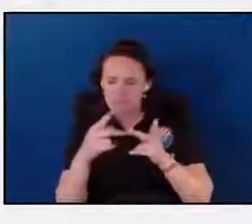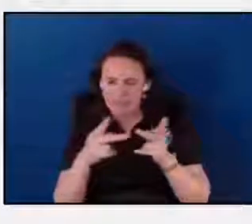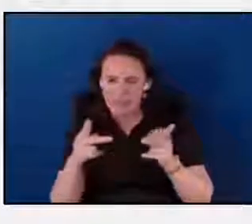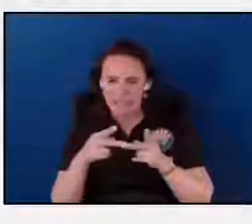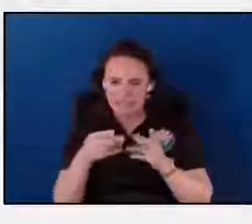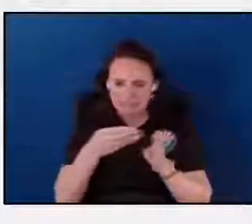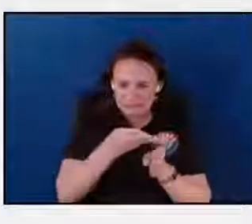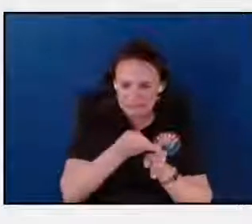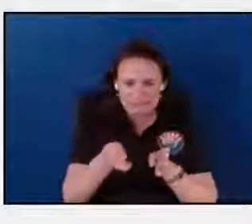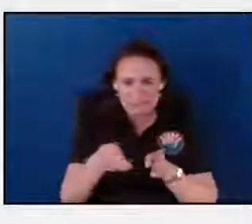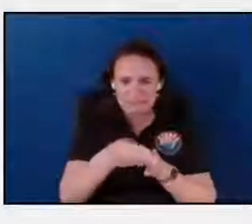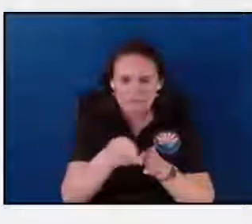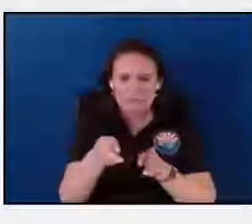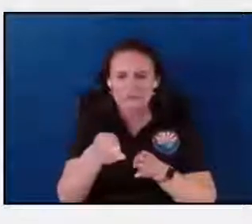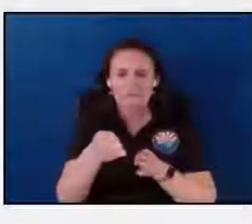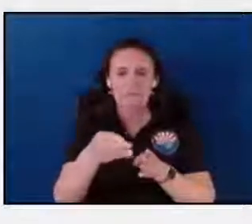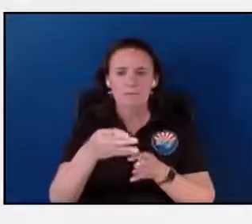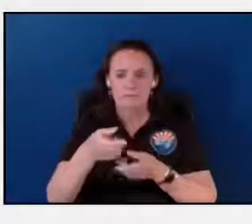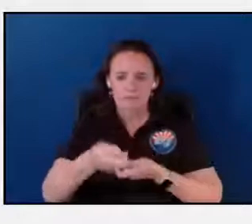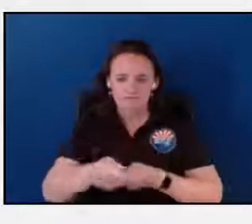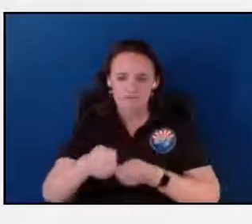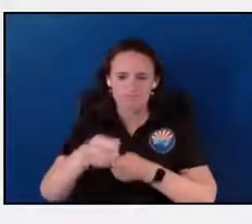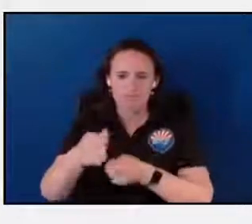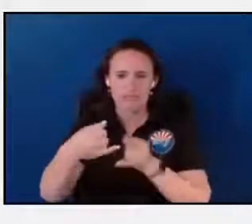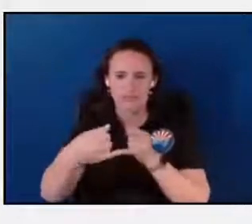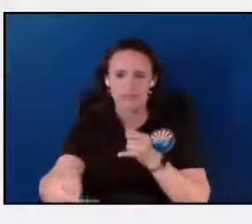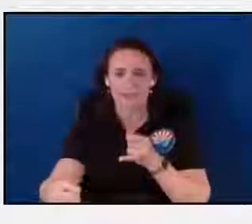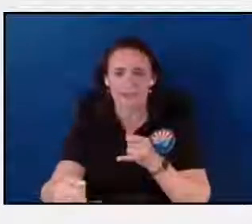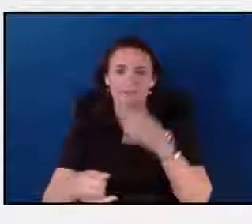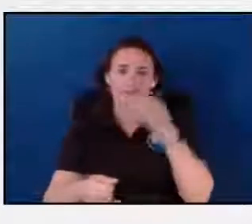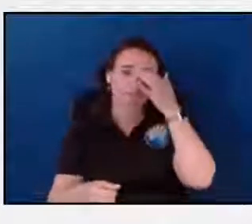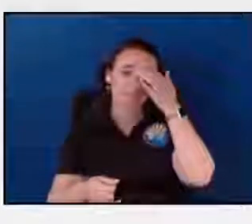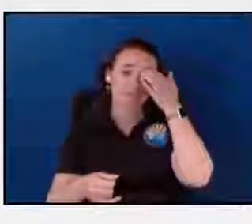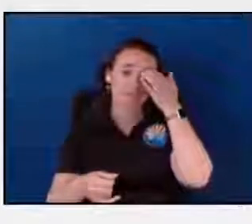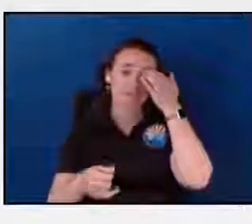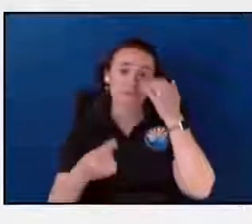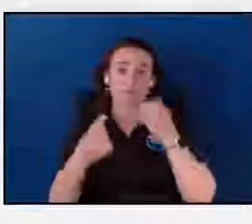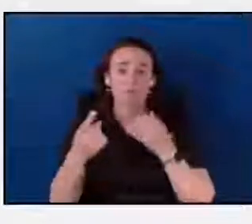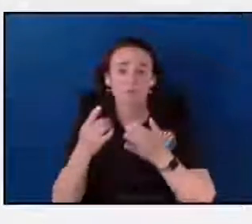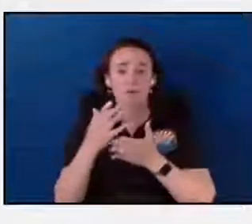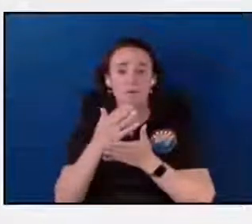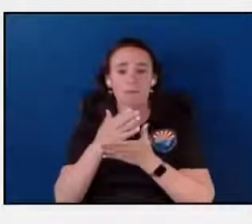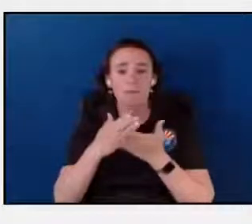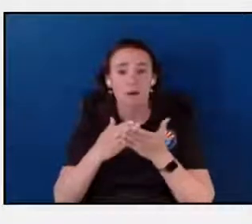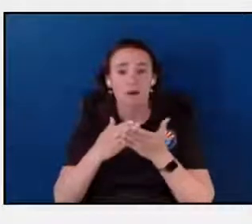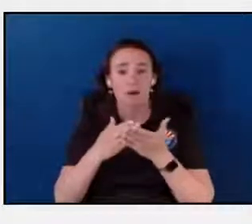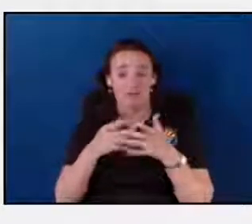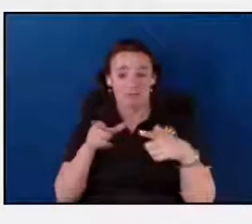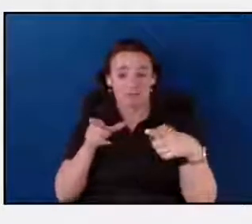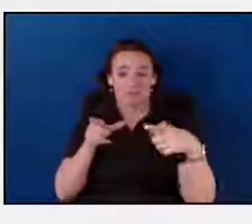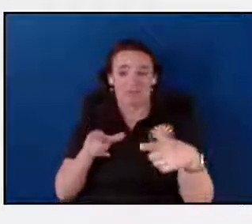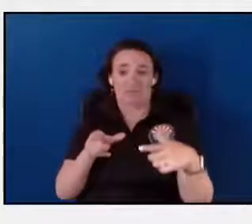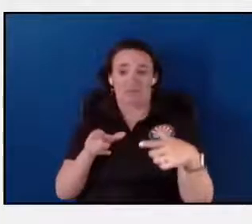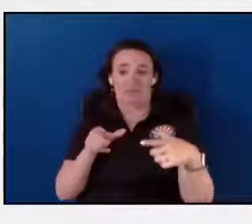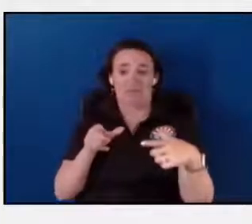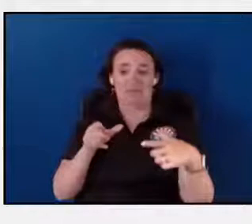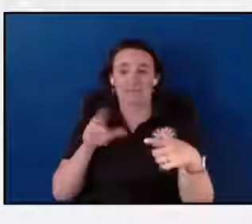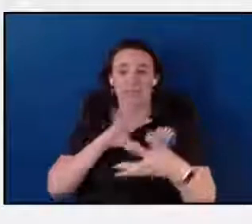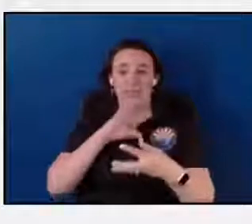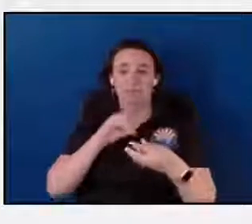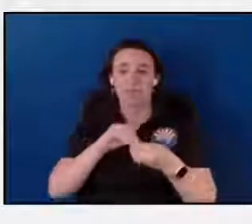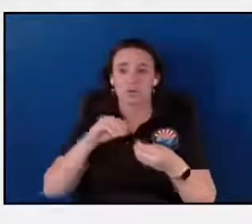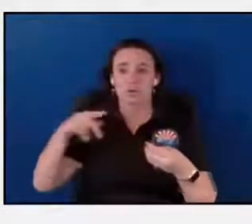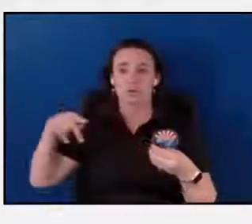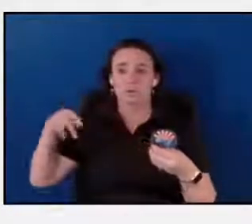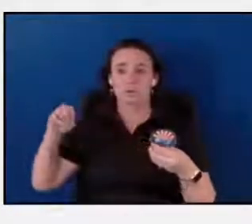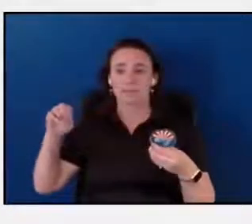in. And this is just one piece of the total Pecos River shed. The whole thing